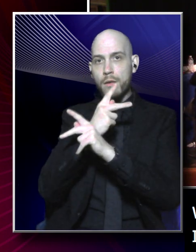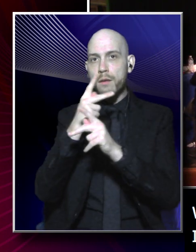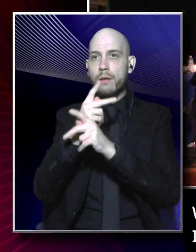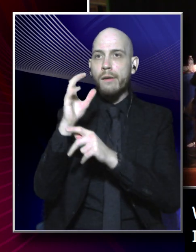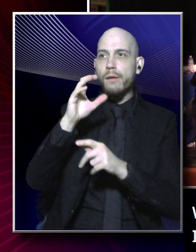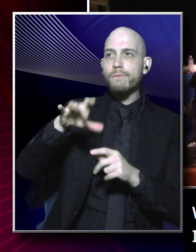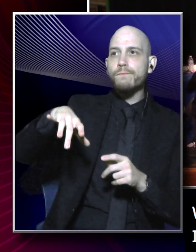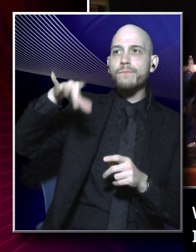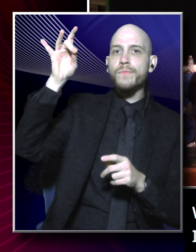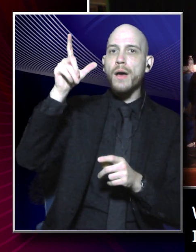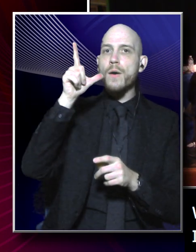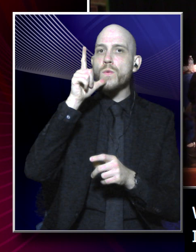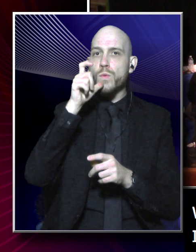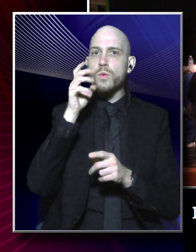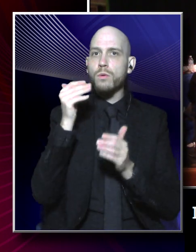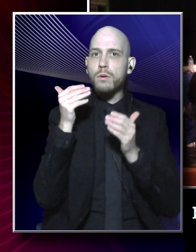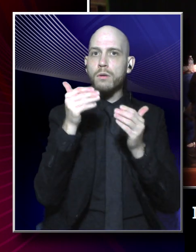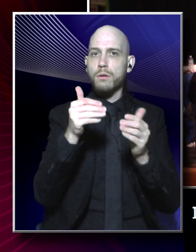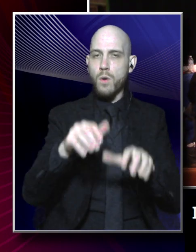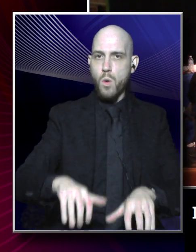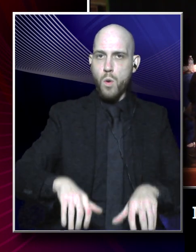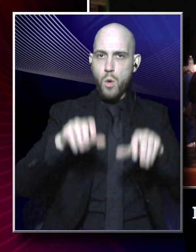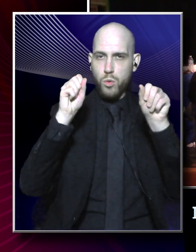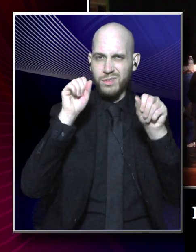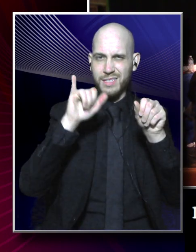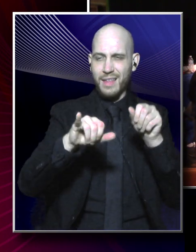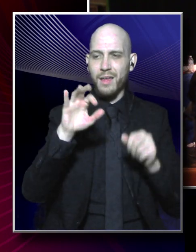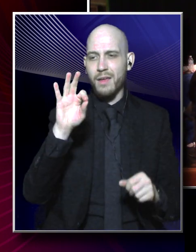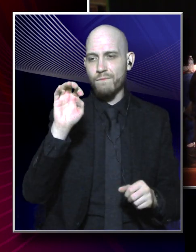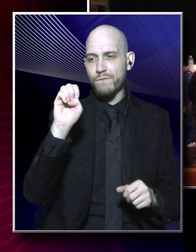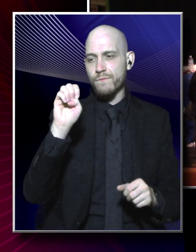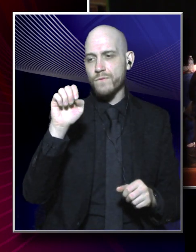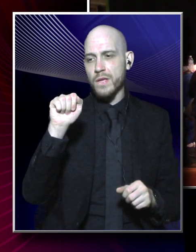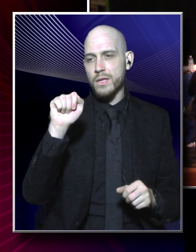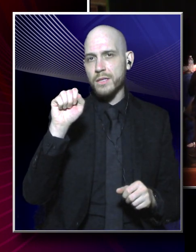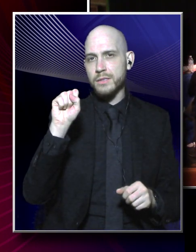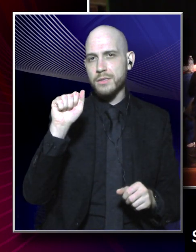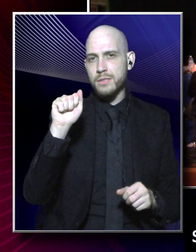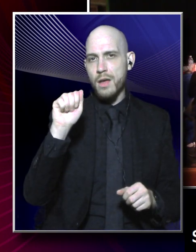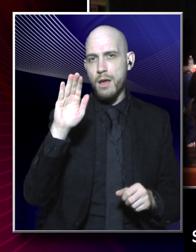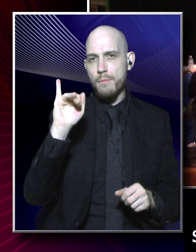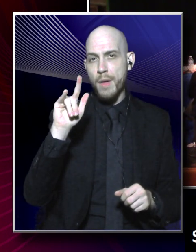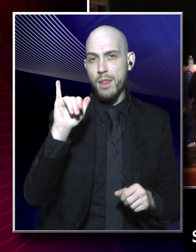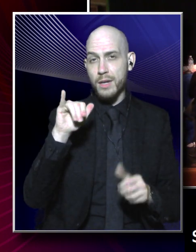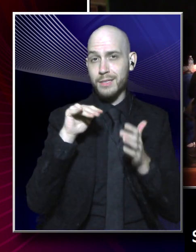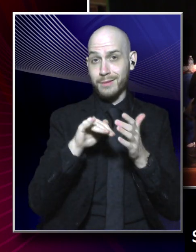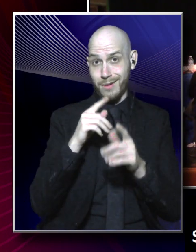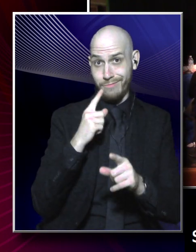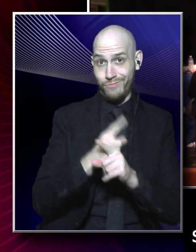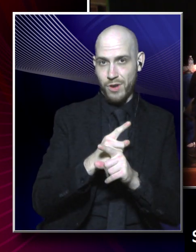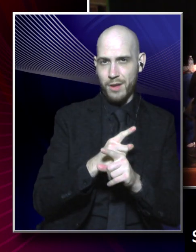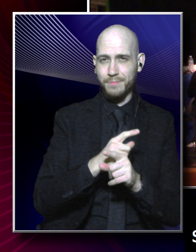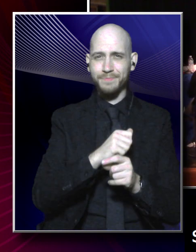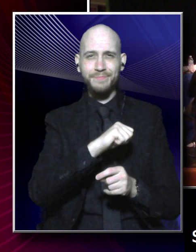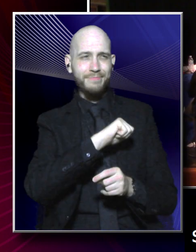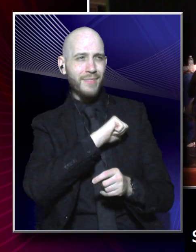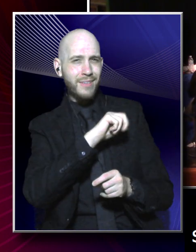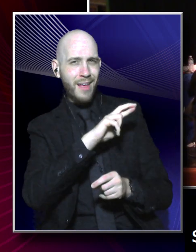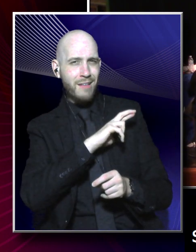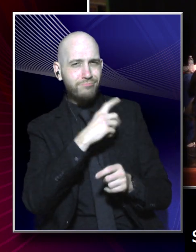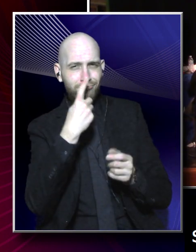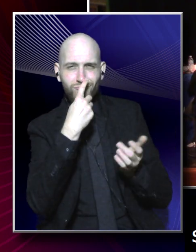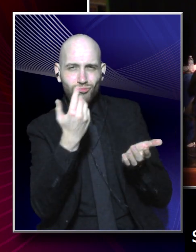Say that again, please. That it sounded like the last thing you said when David asked you about a timeline for